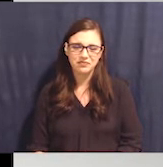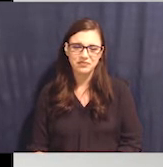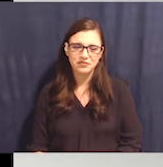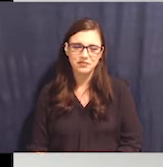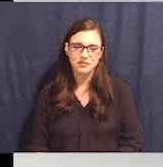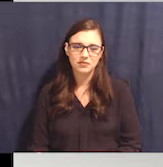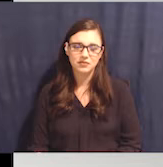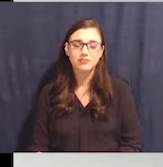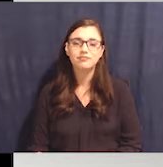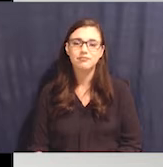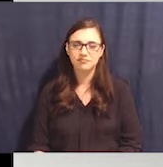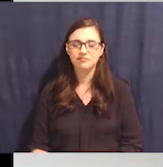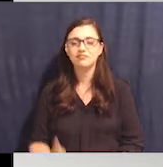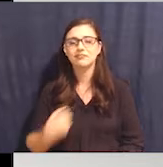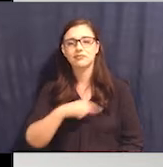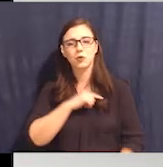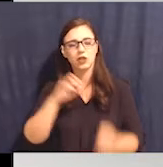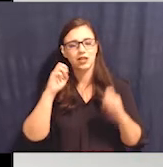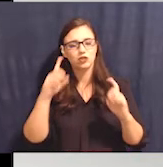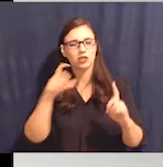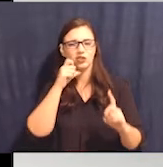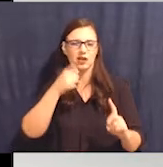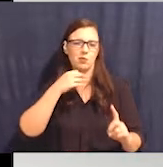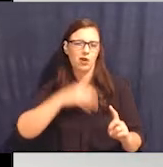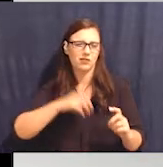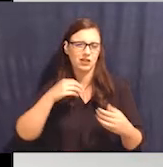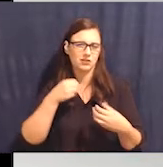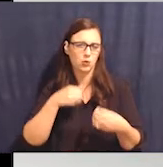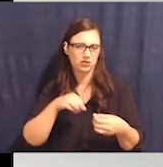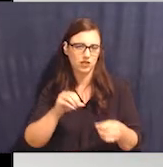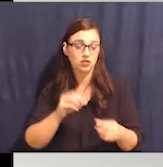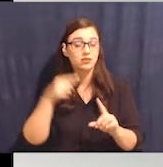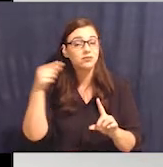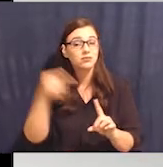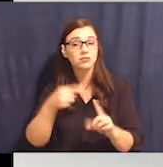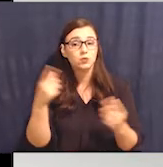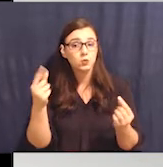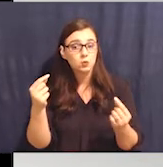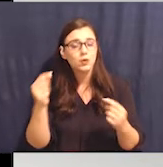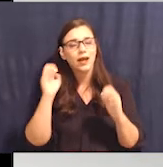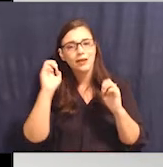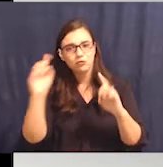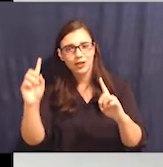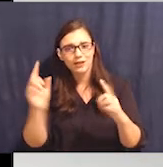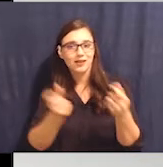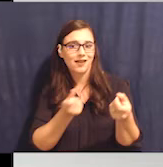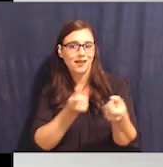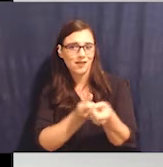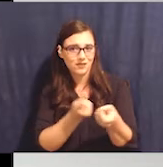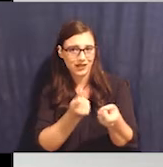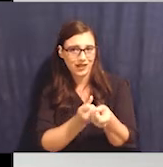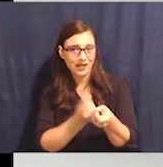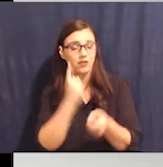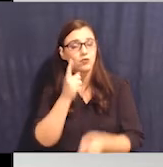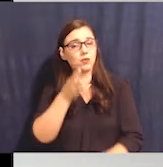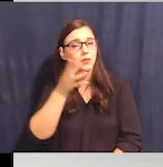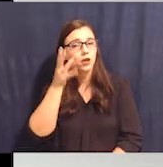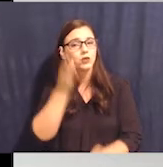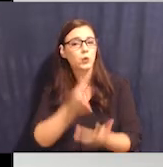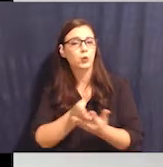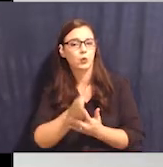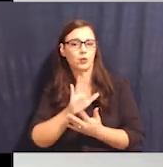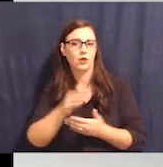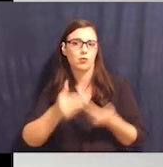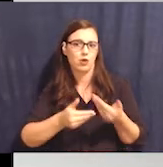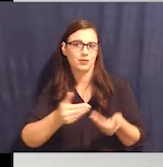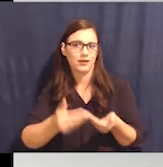So as you can see, we're an educational nonprofit organization. Our mission is to educate and advocate for